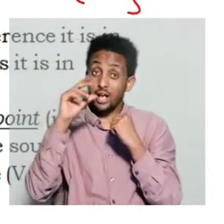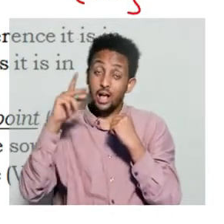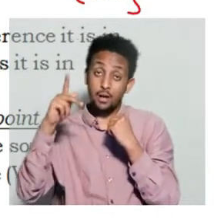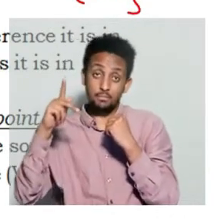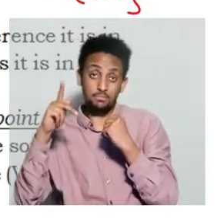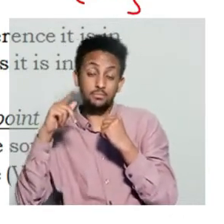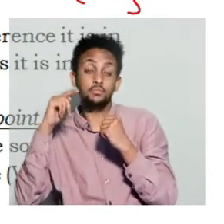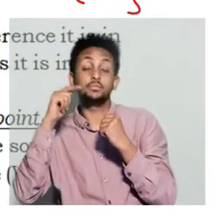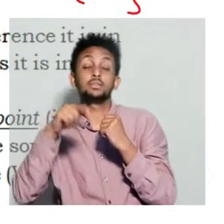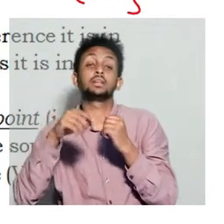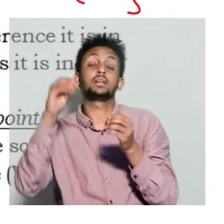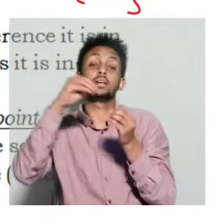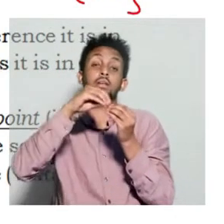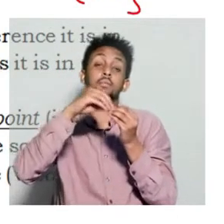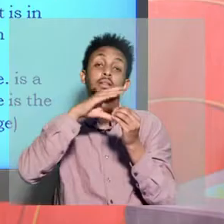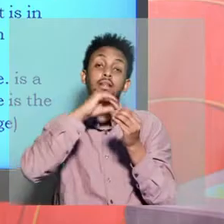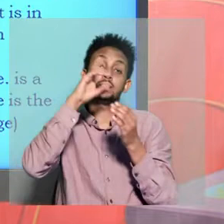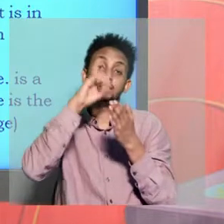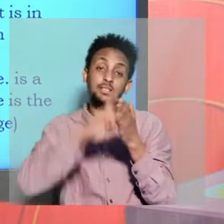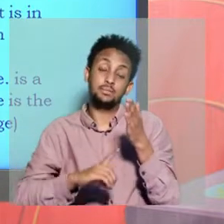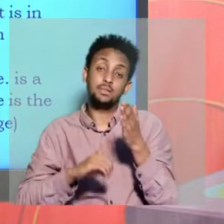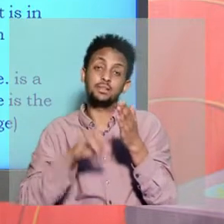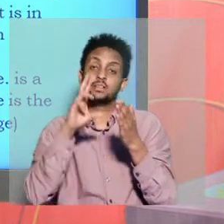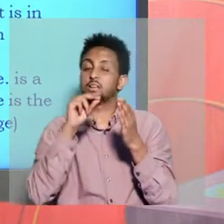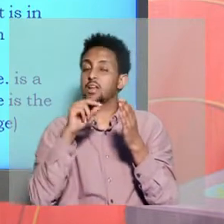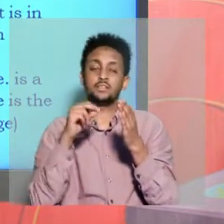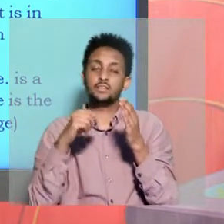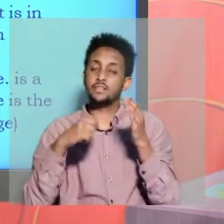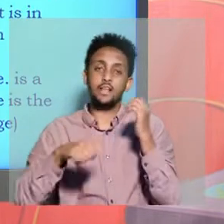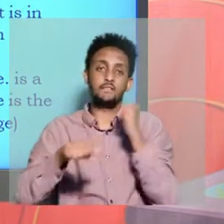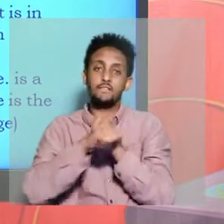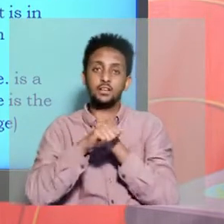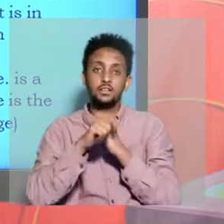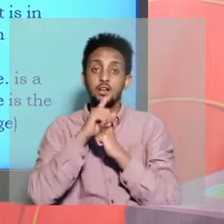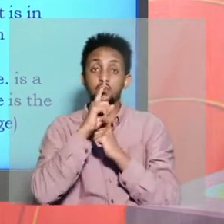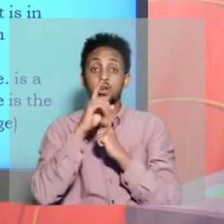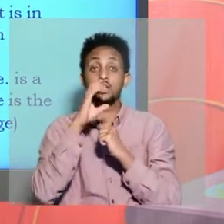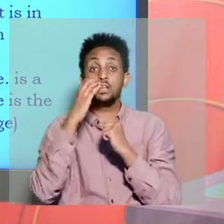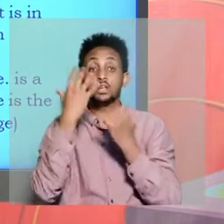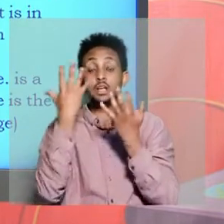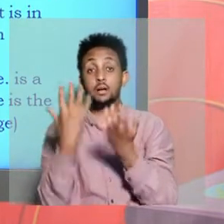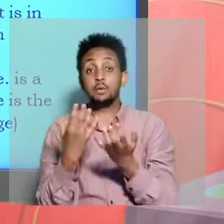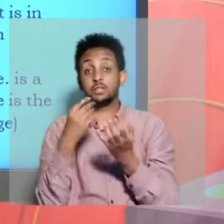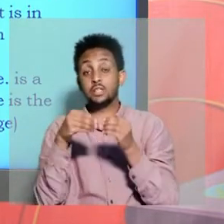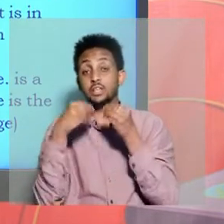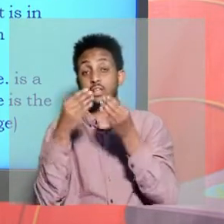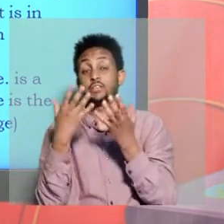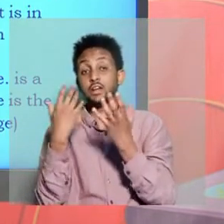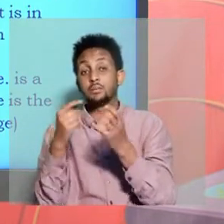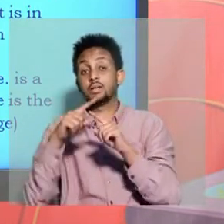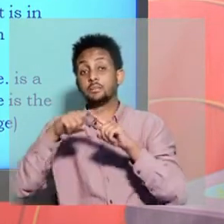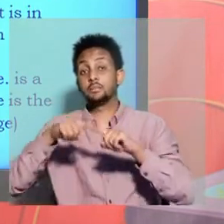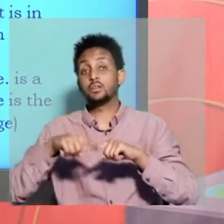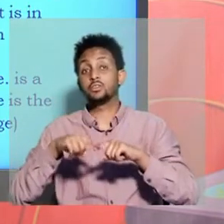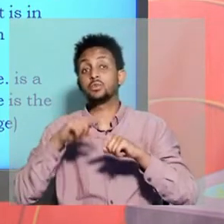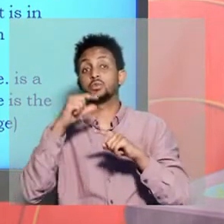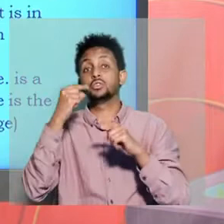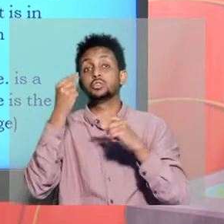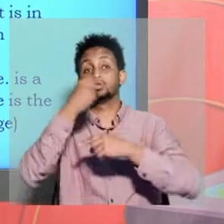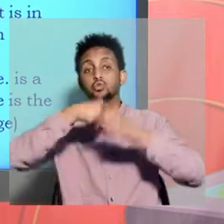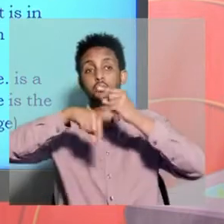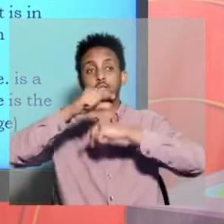the increment and the decrement of the charge doesn't affect. Actually, capacitance of a given capacitor depends on the